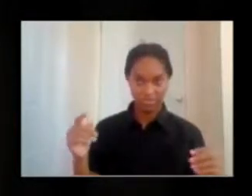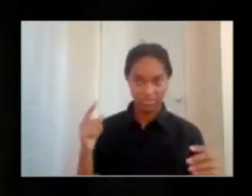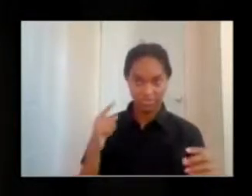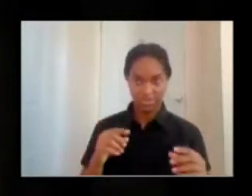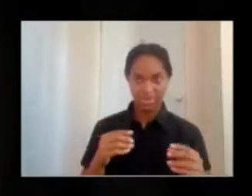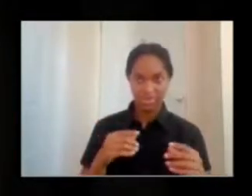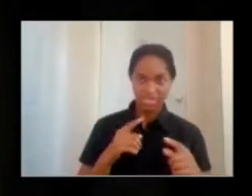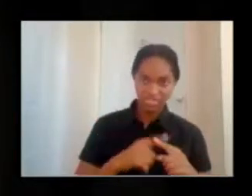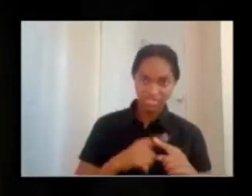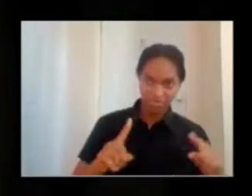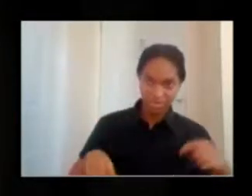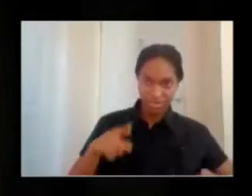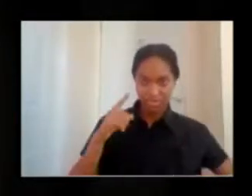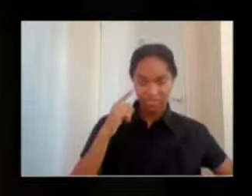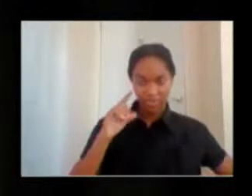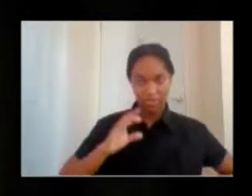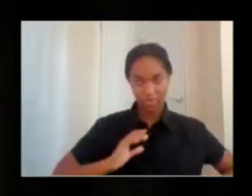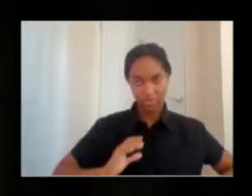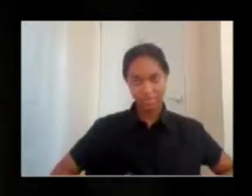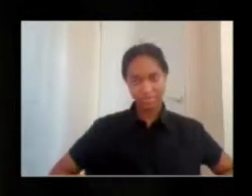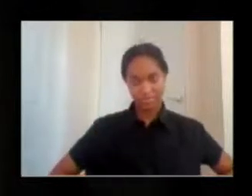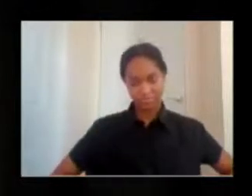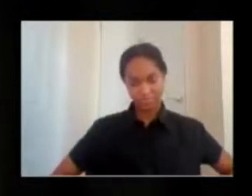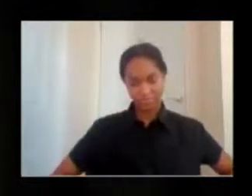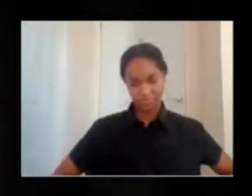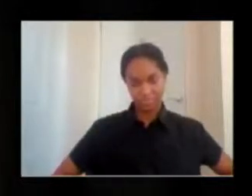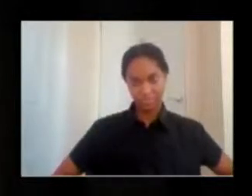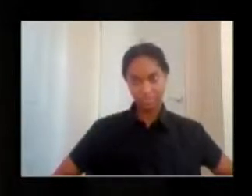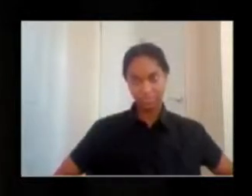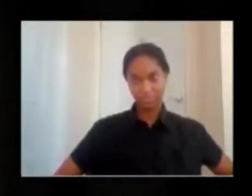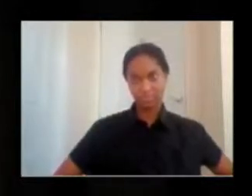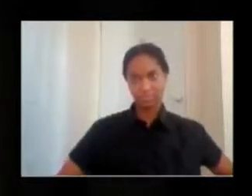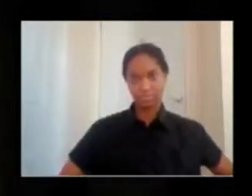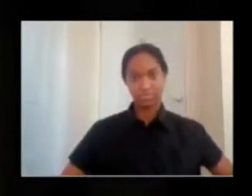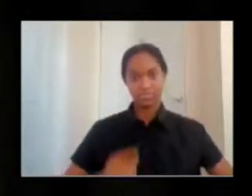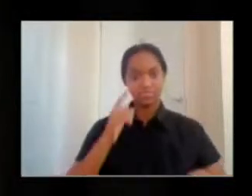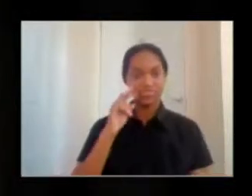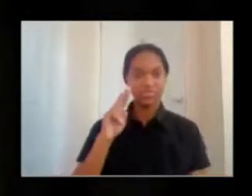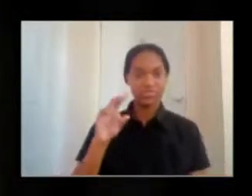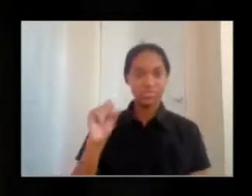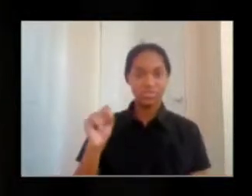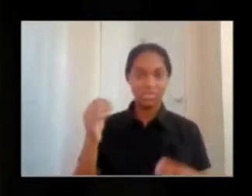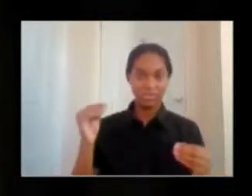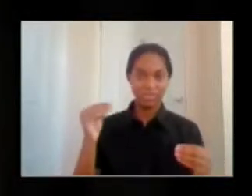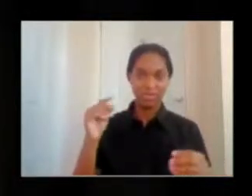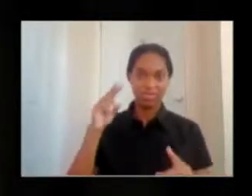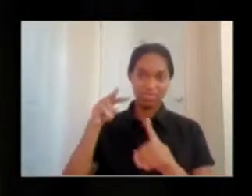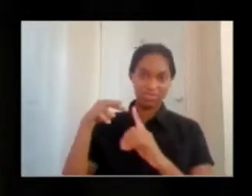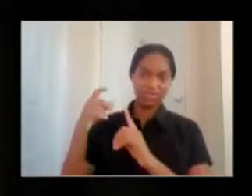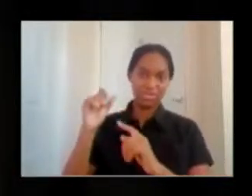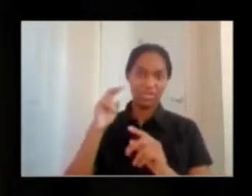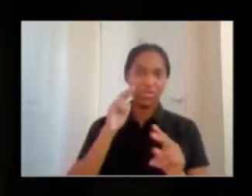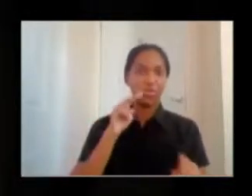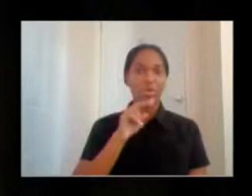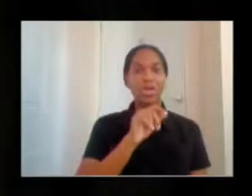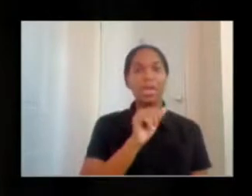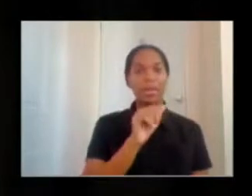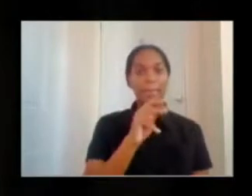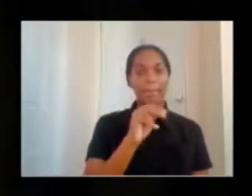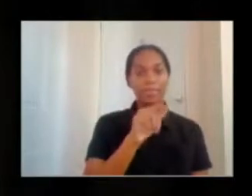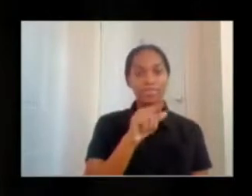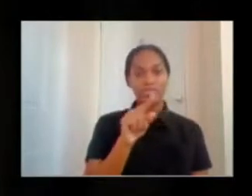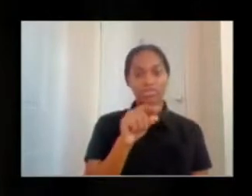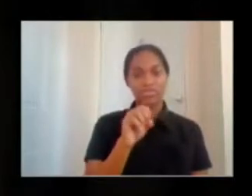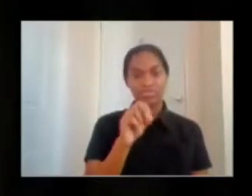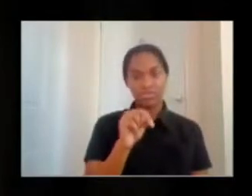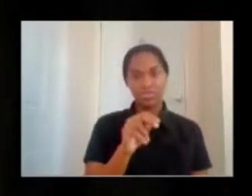of, consumers in the market. So I think, from US market point of view, you can go to Amazon and search, Samsung TV